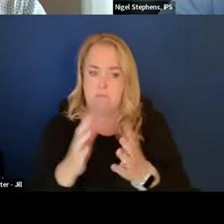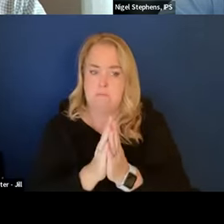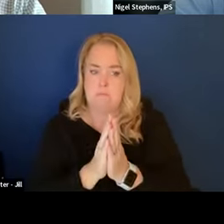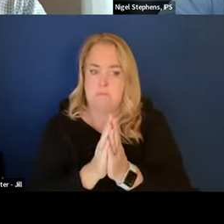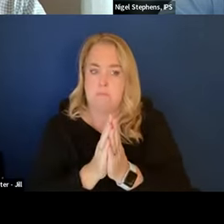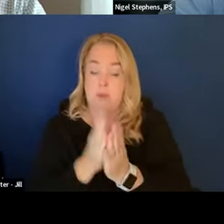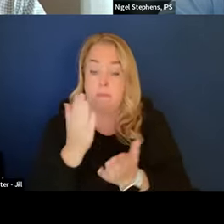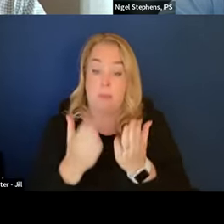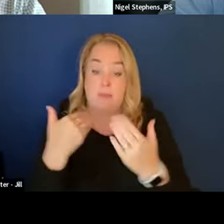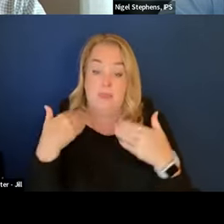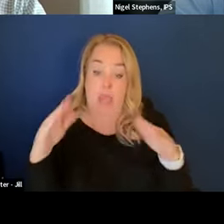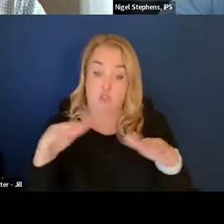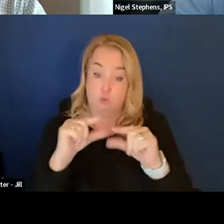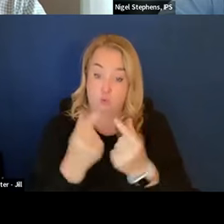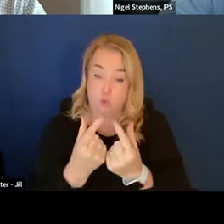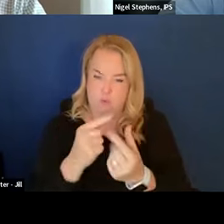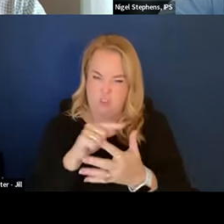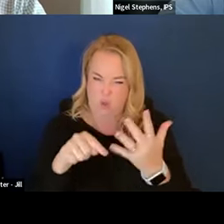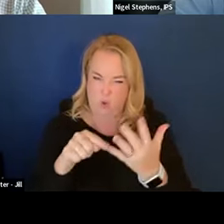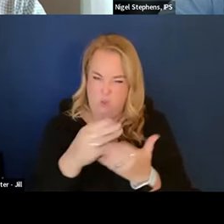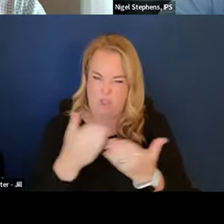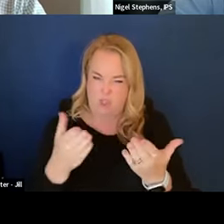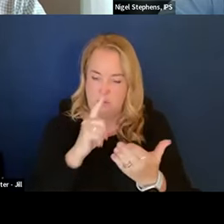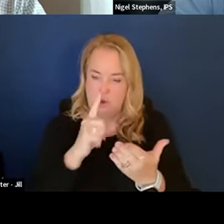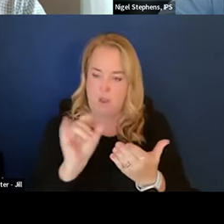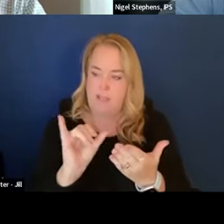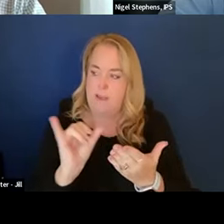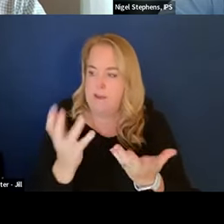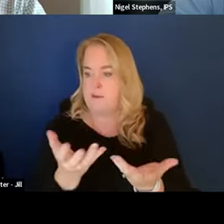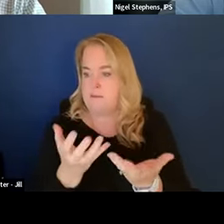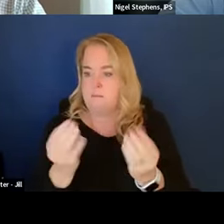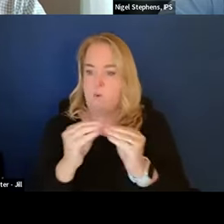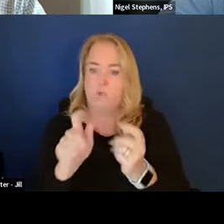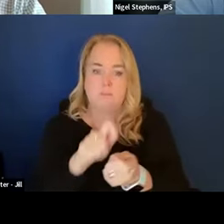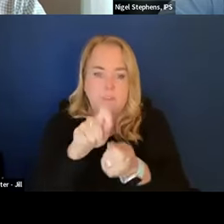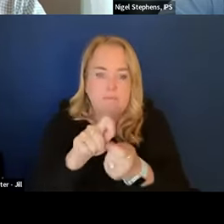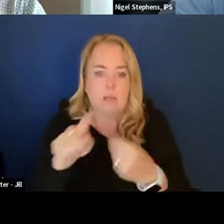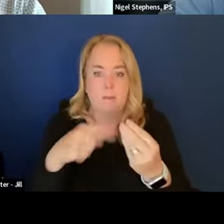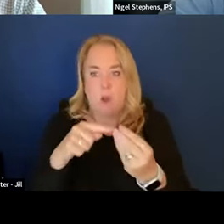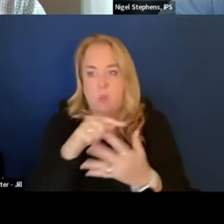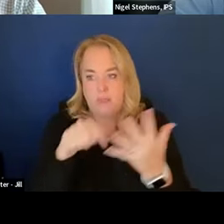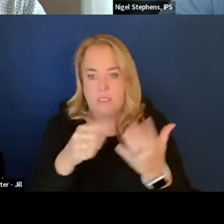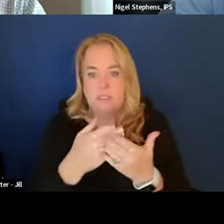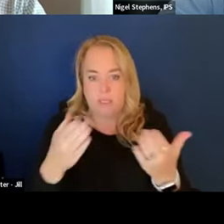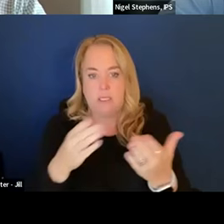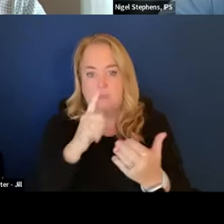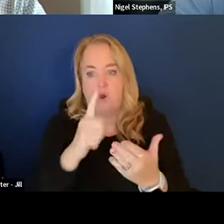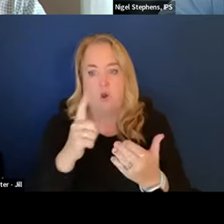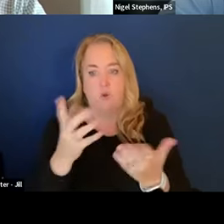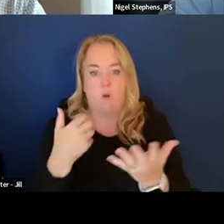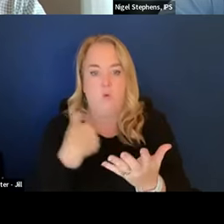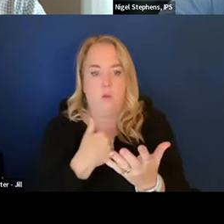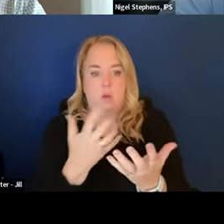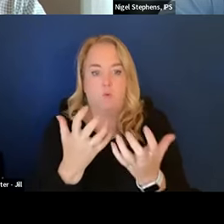Maybe the angel groups and things like that, really going out there and being very specific about these are the kinds of things that we're looking